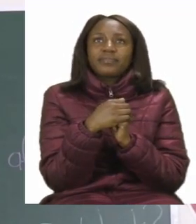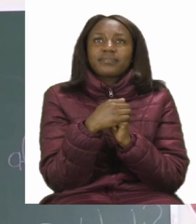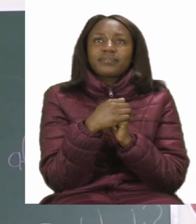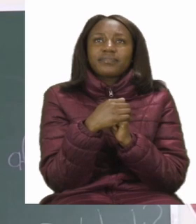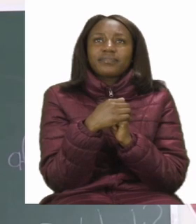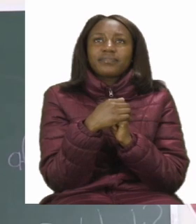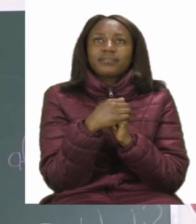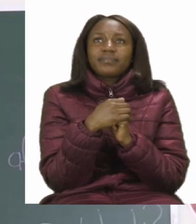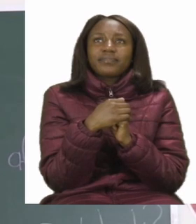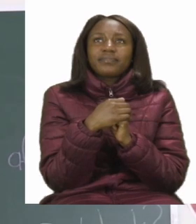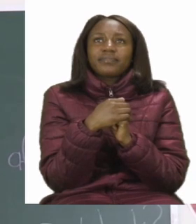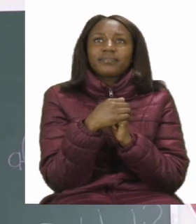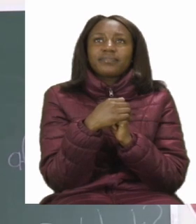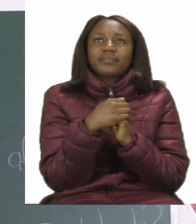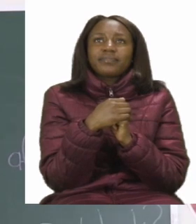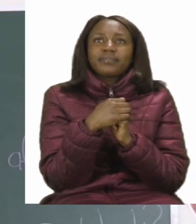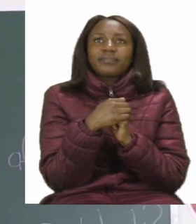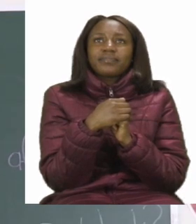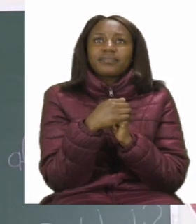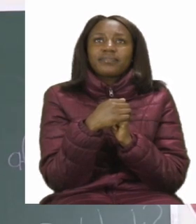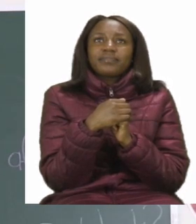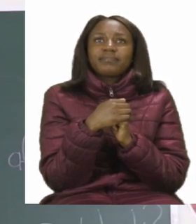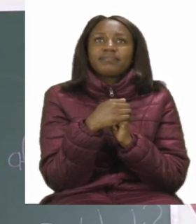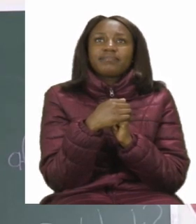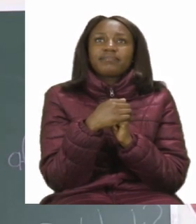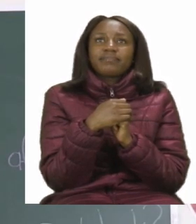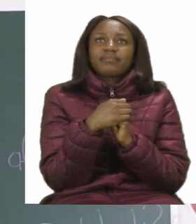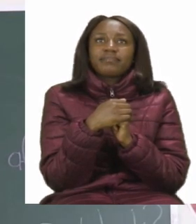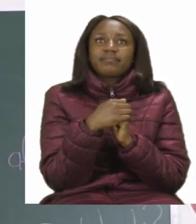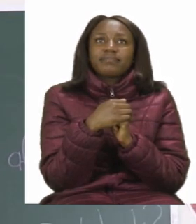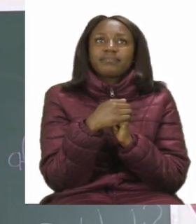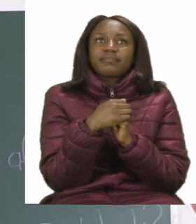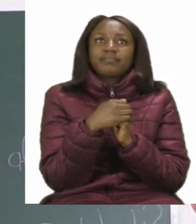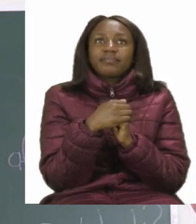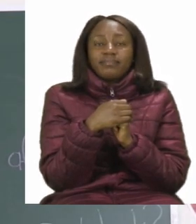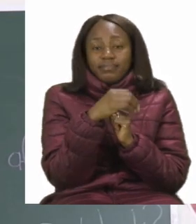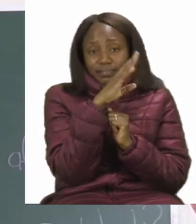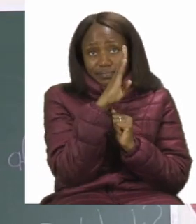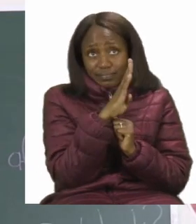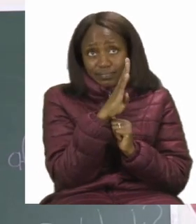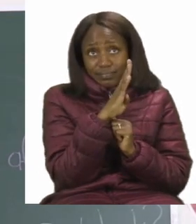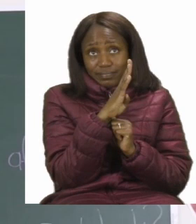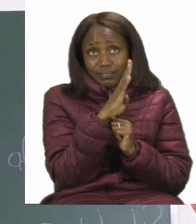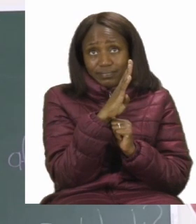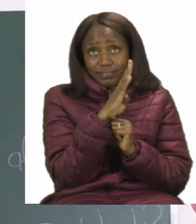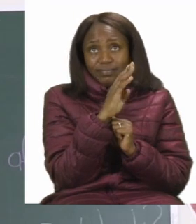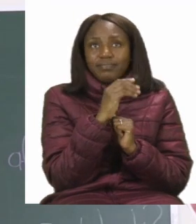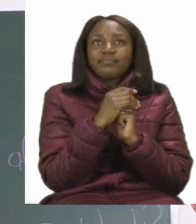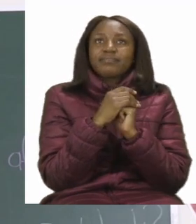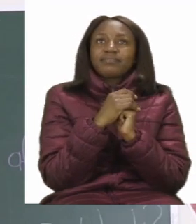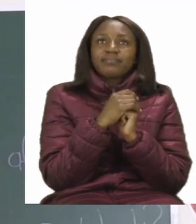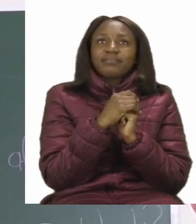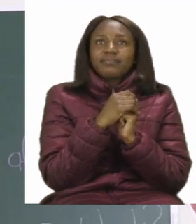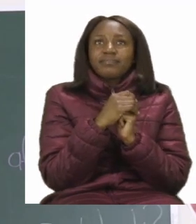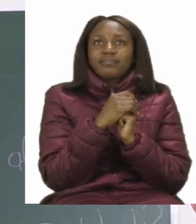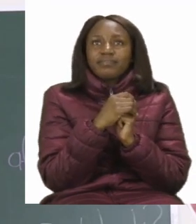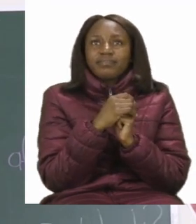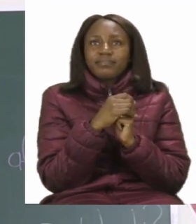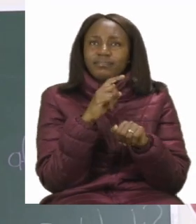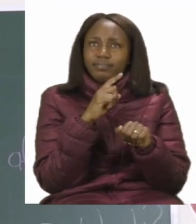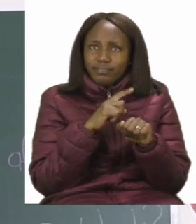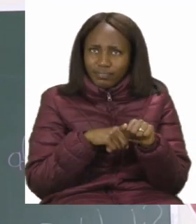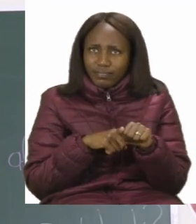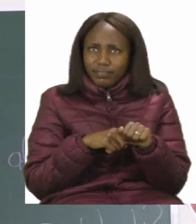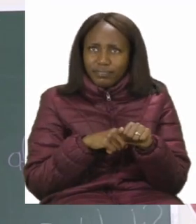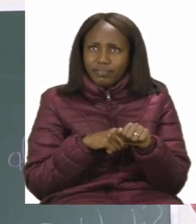o'clock. Okay, right. Let's look at the second example. The